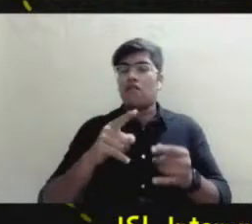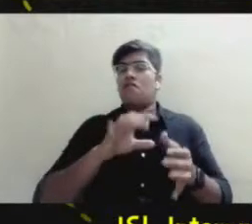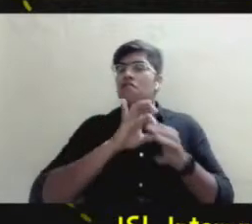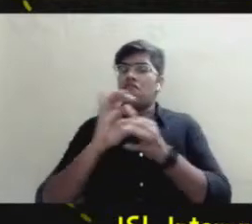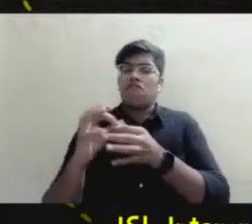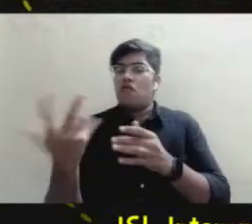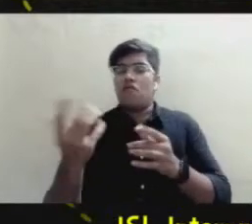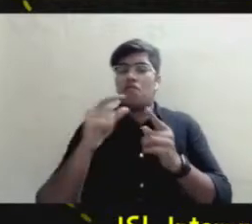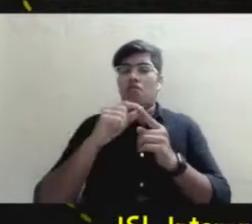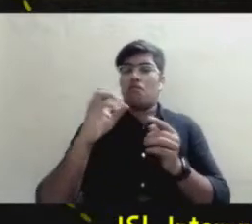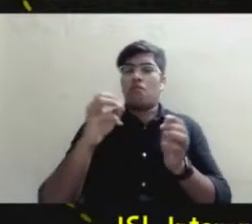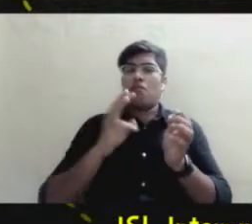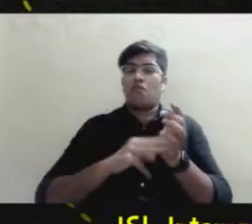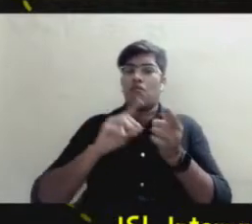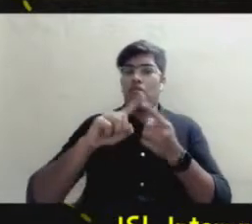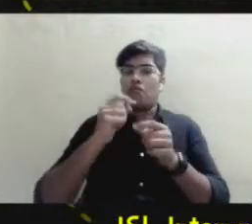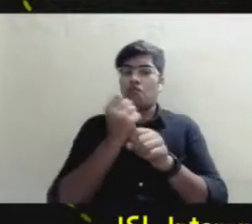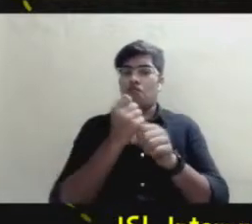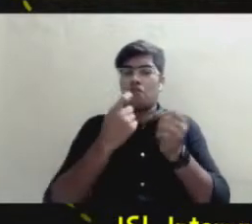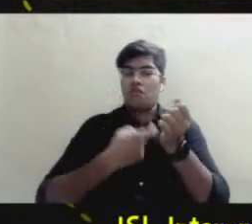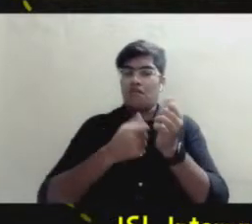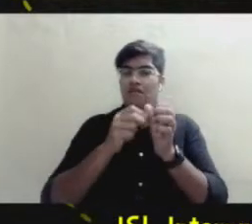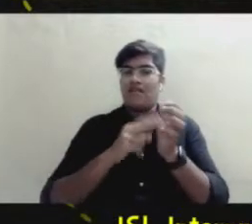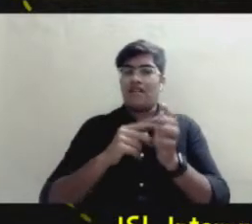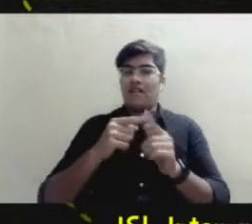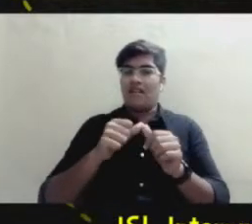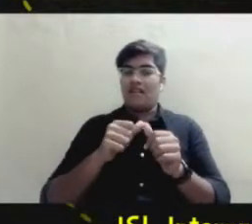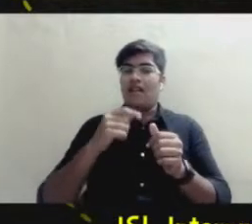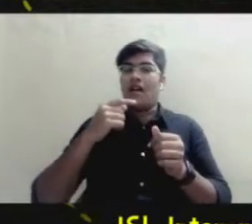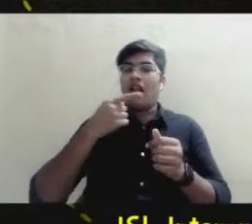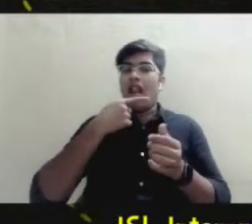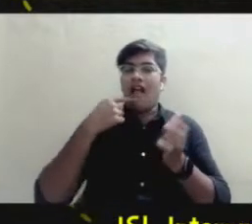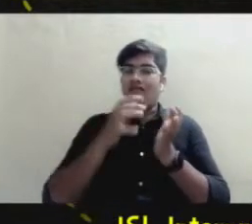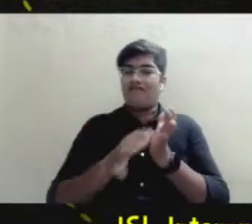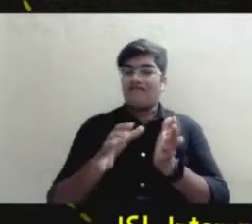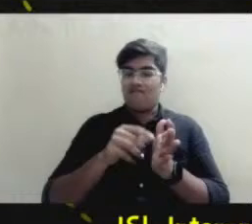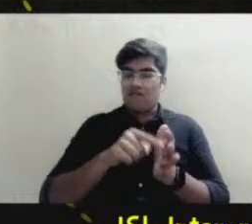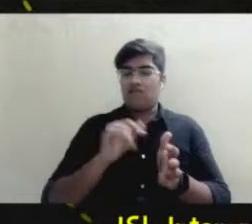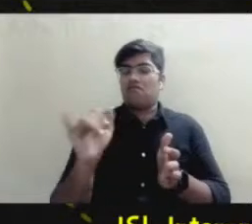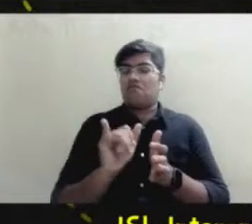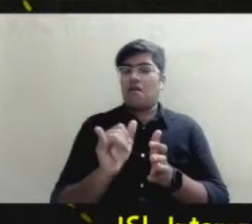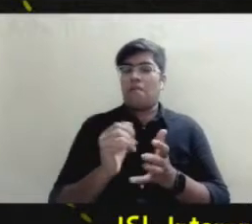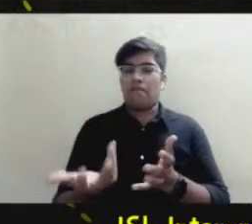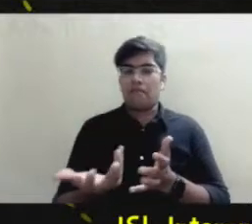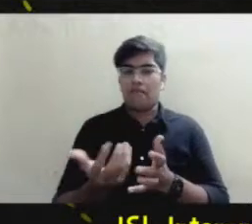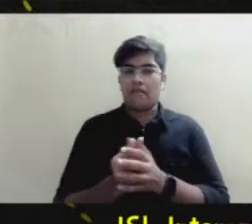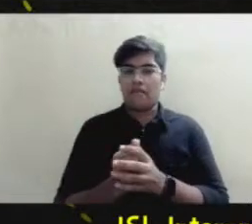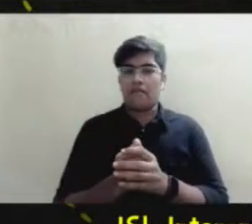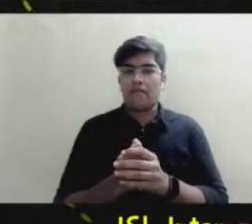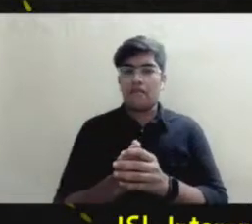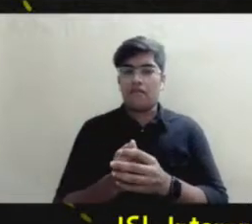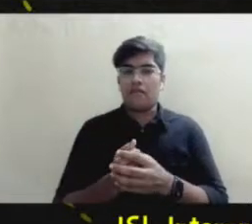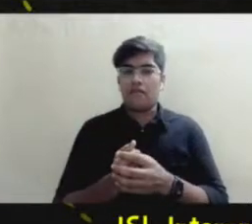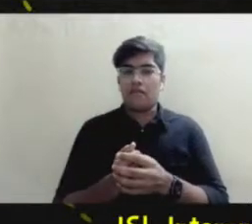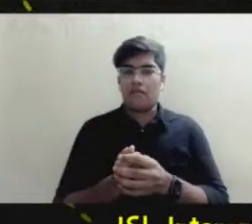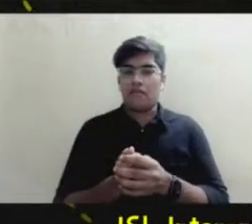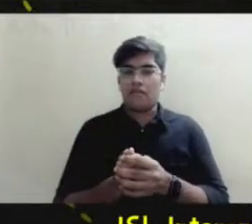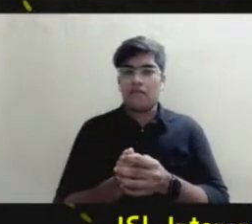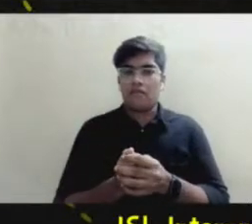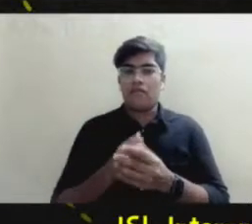The fruit retreats in shame, for these don't break apart. They've broken Hari's